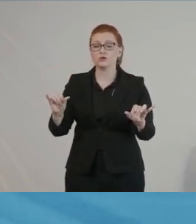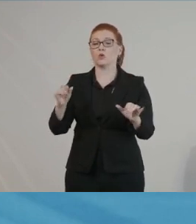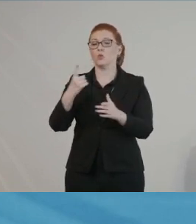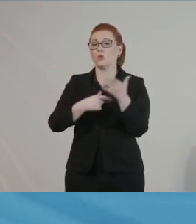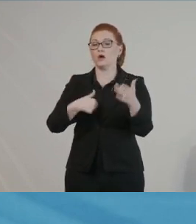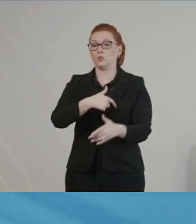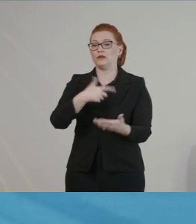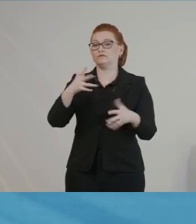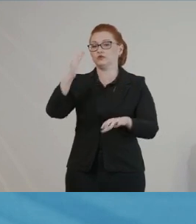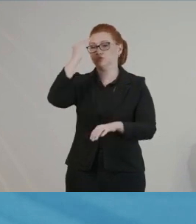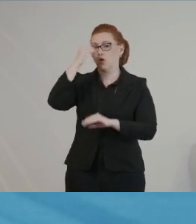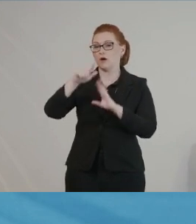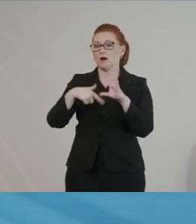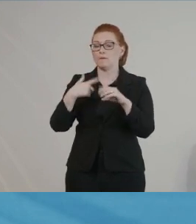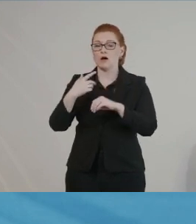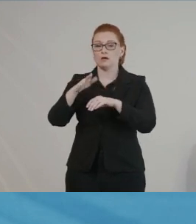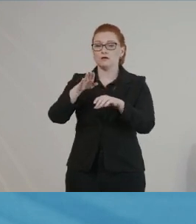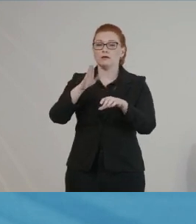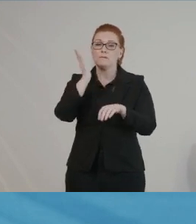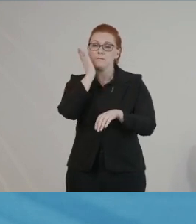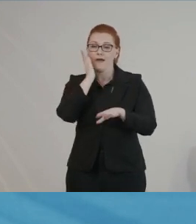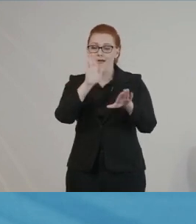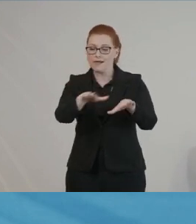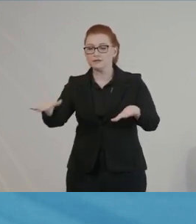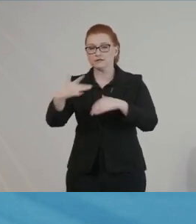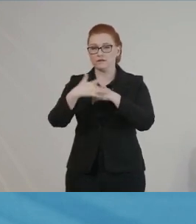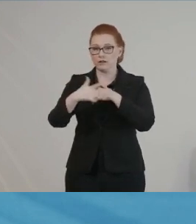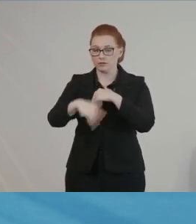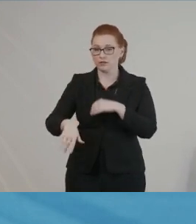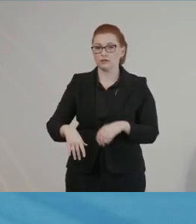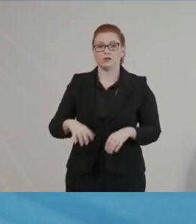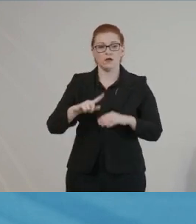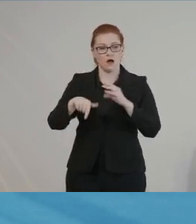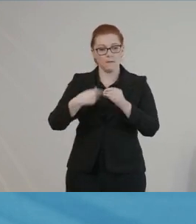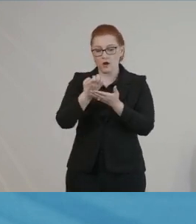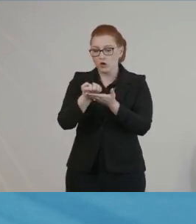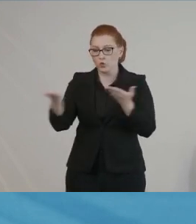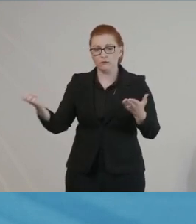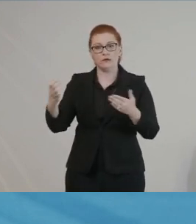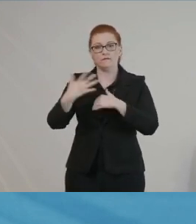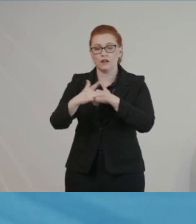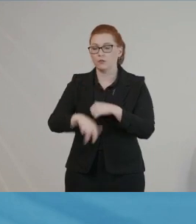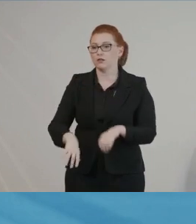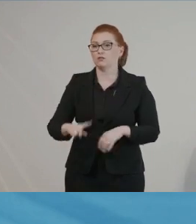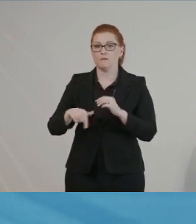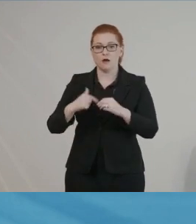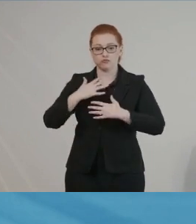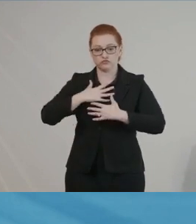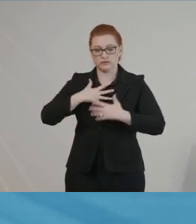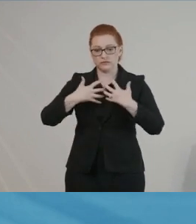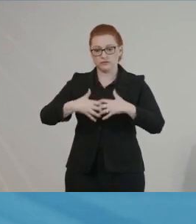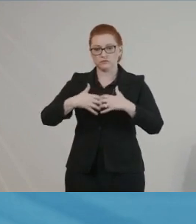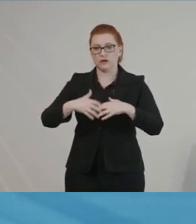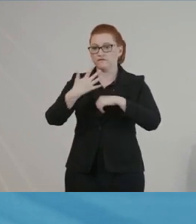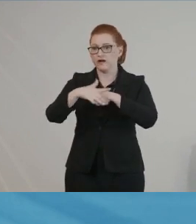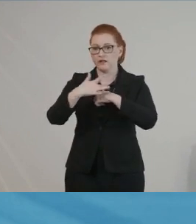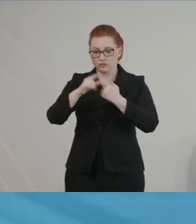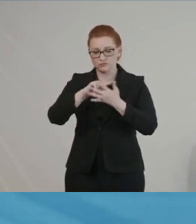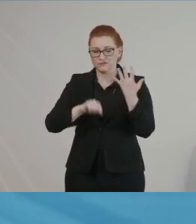what we know about our supply of equipment, well, the handle we have on ventilators. So regardless of which one of